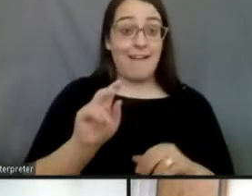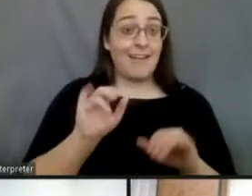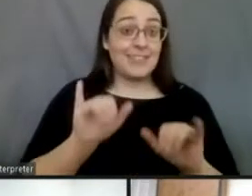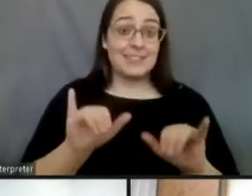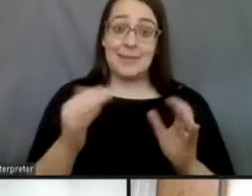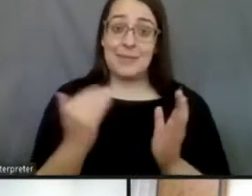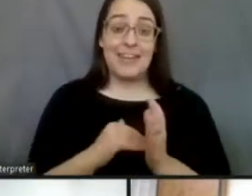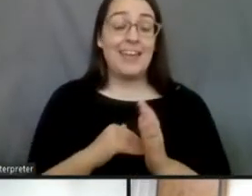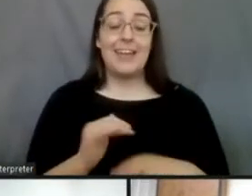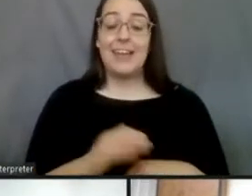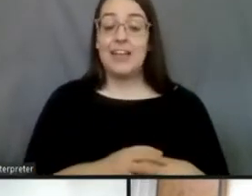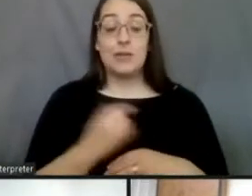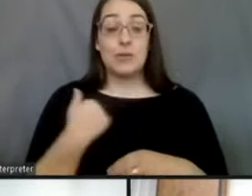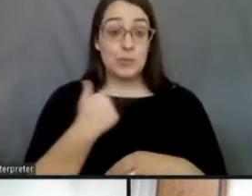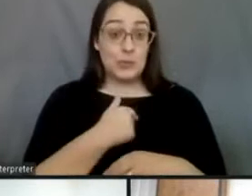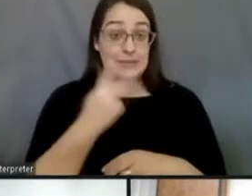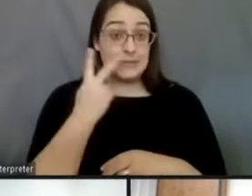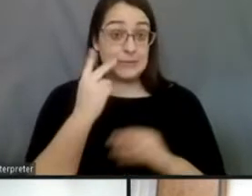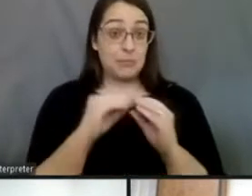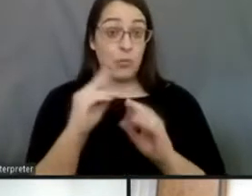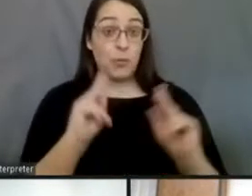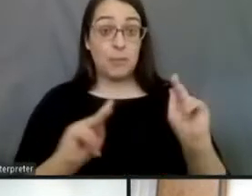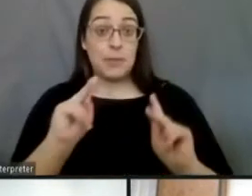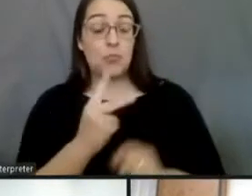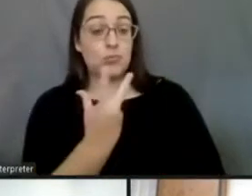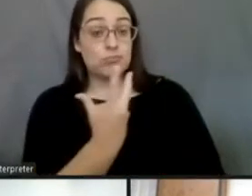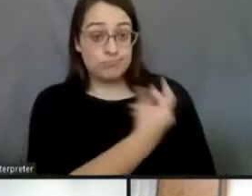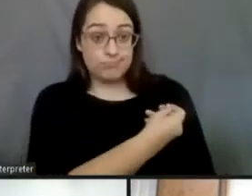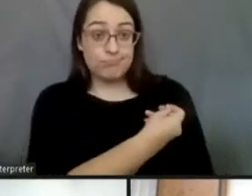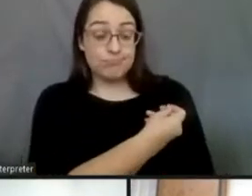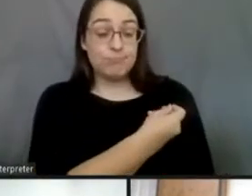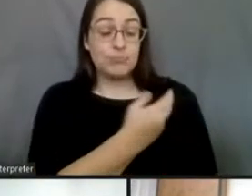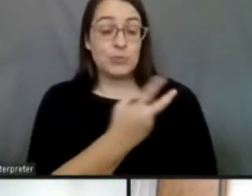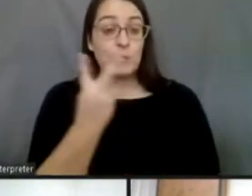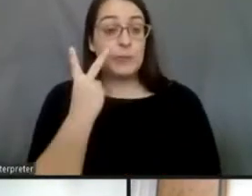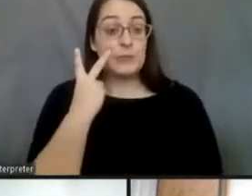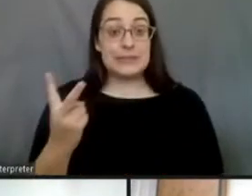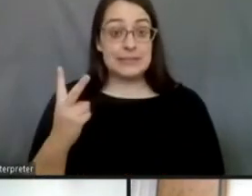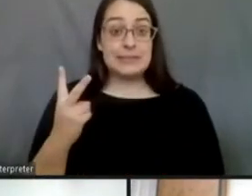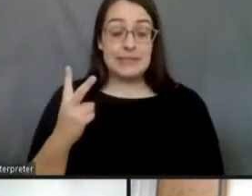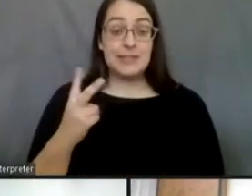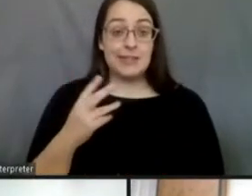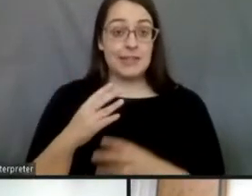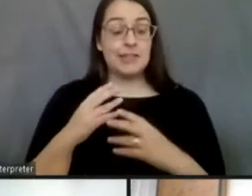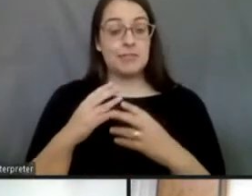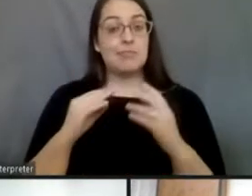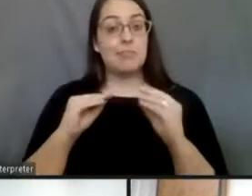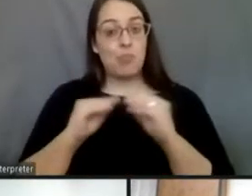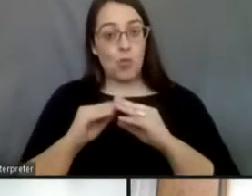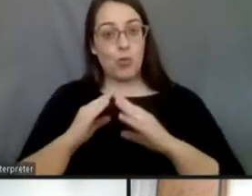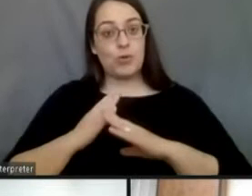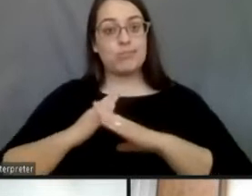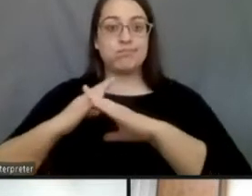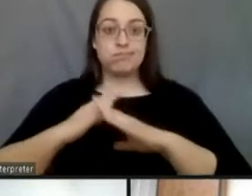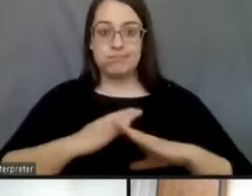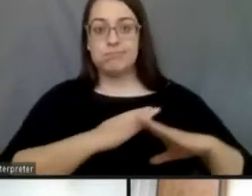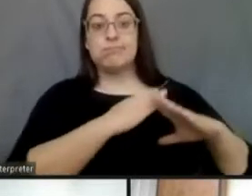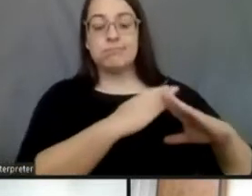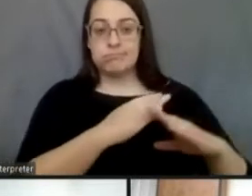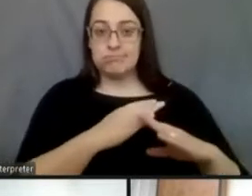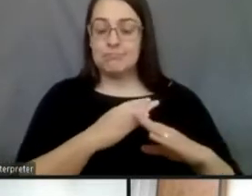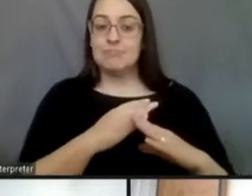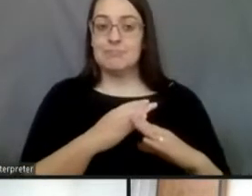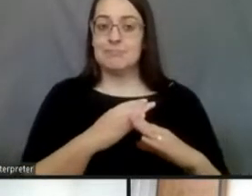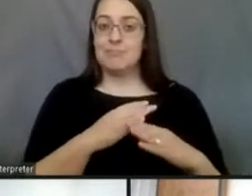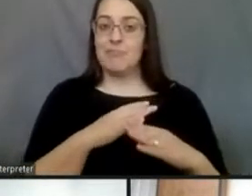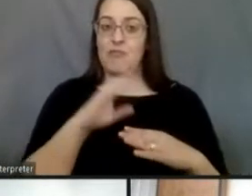we vaccinate more individuals, we're going to see the protection against that type of potential